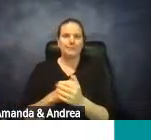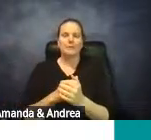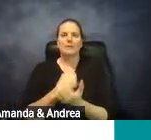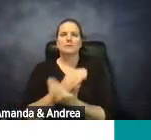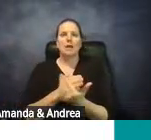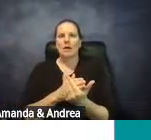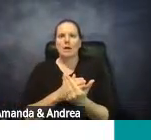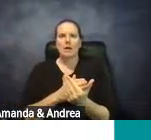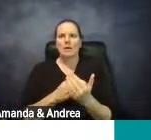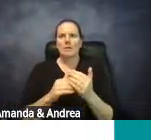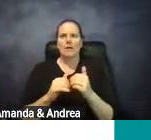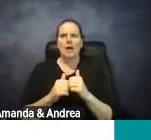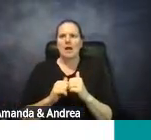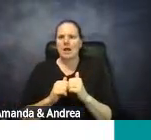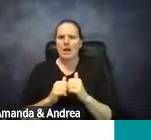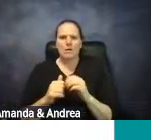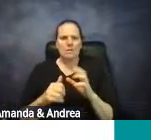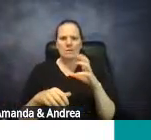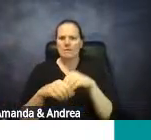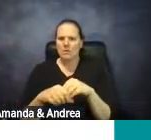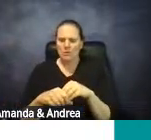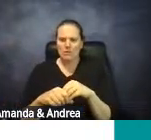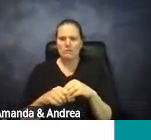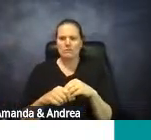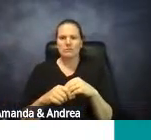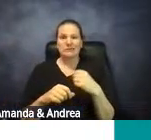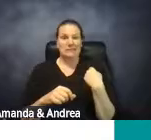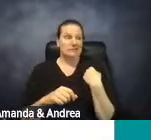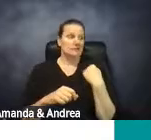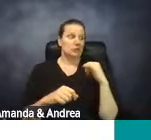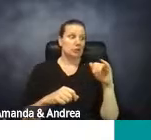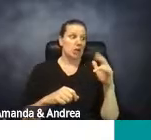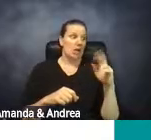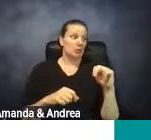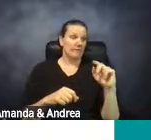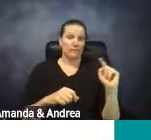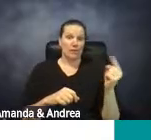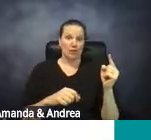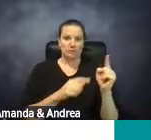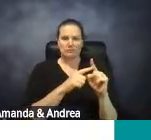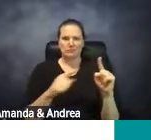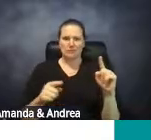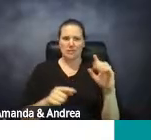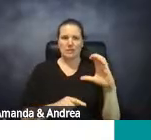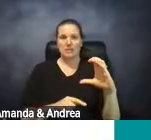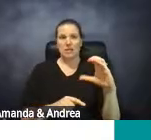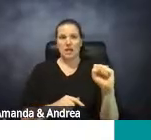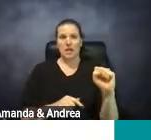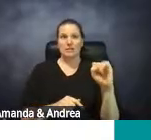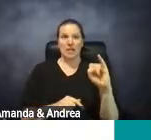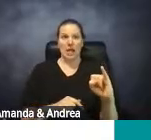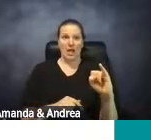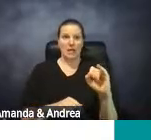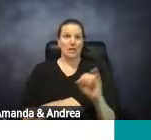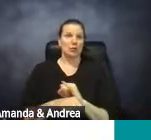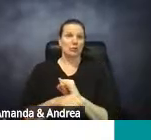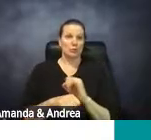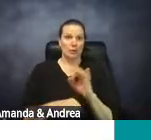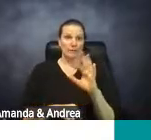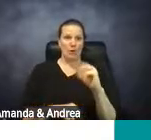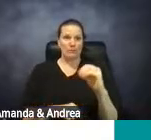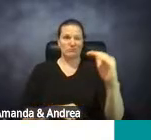we've engaged in just since the first of the year, the CSI Industry Forum, ODOT